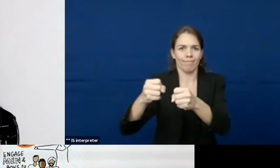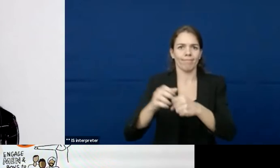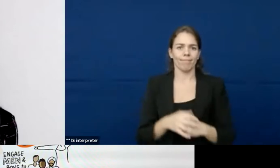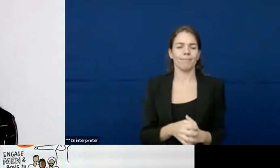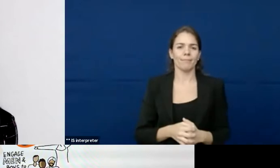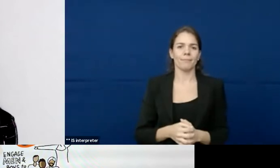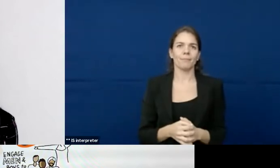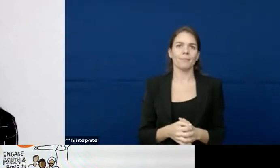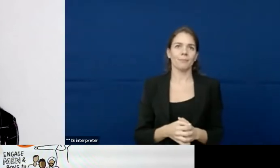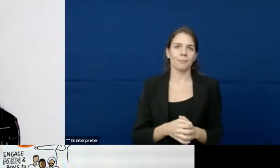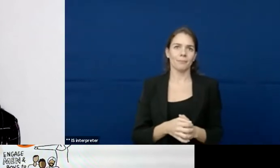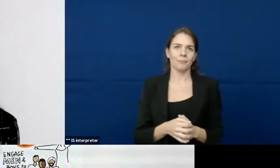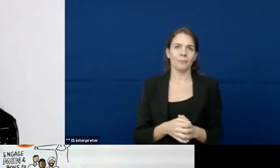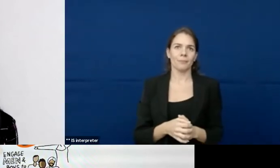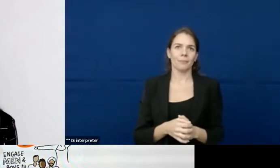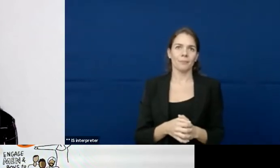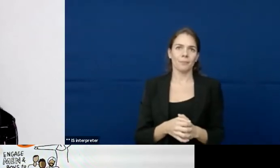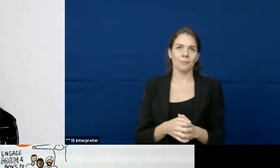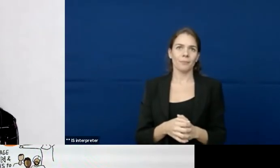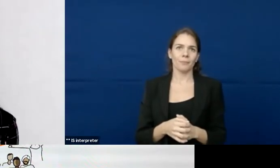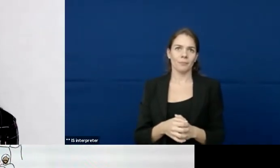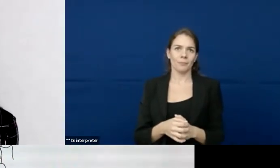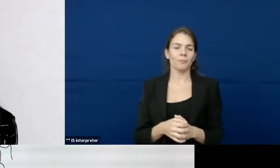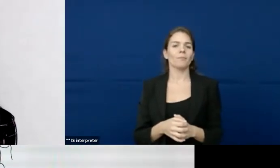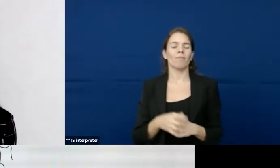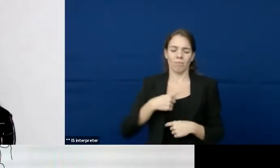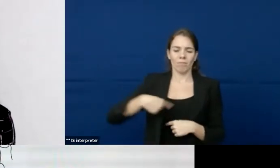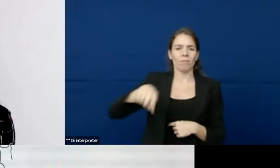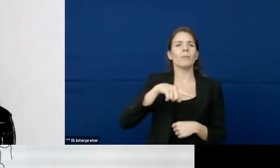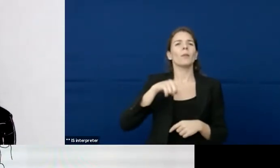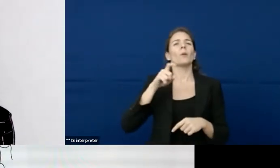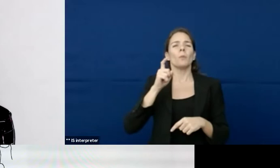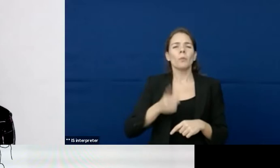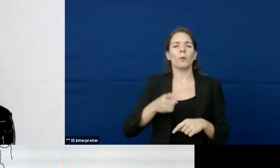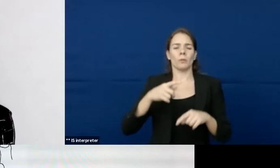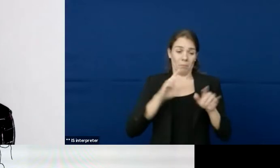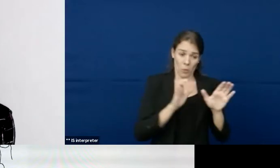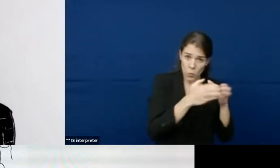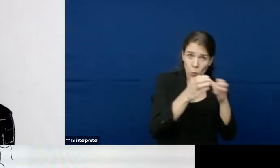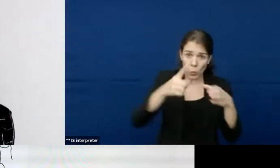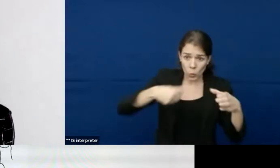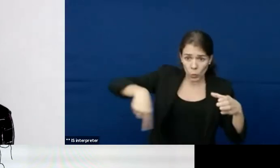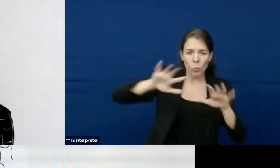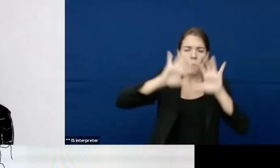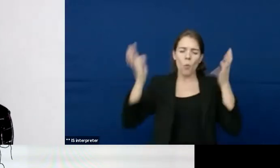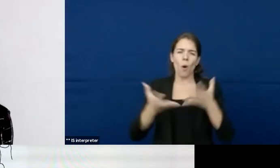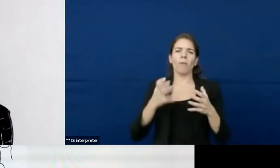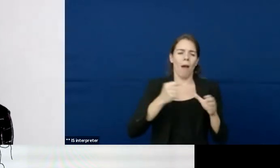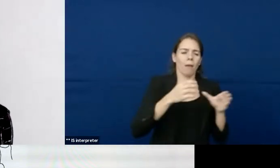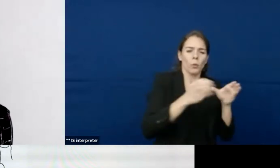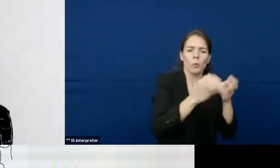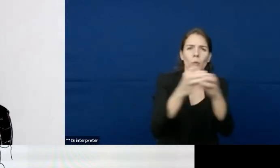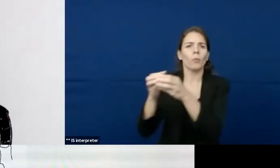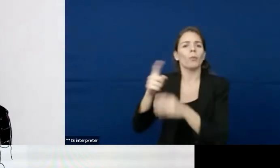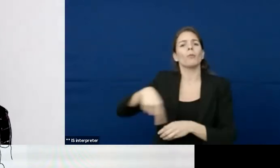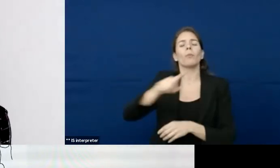success depends on us breaking down the silos that often exist in our work and that may come to exist between the different action coalitions.